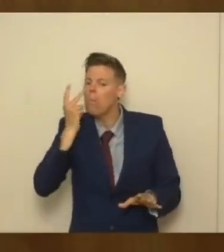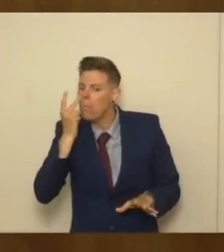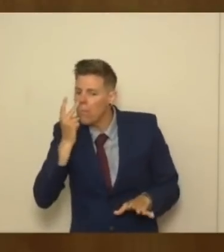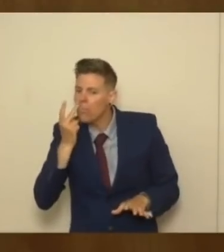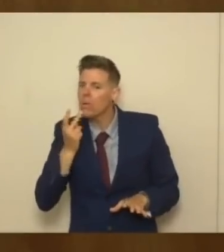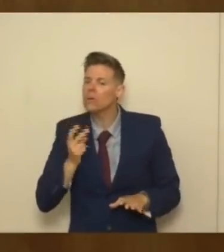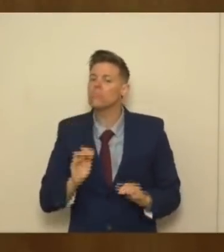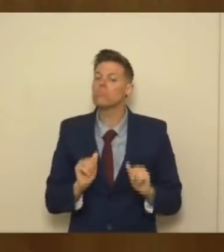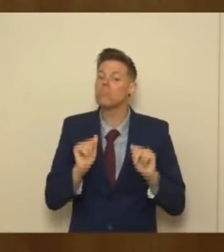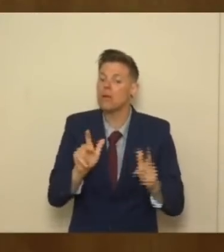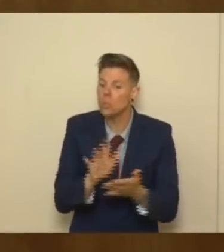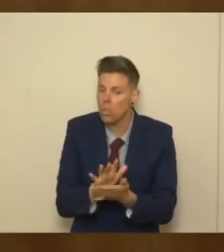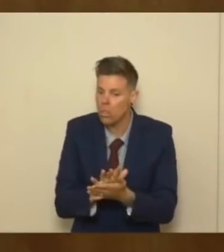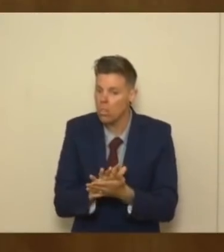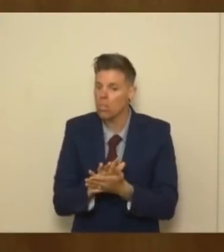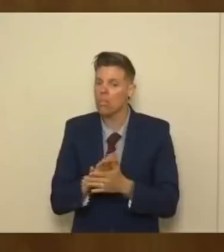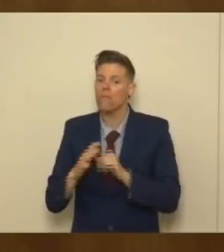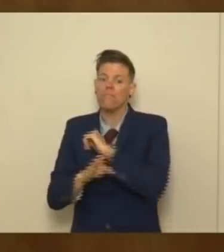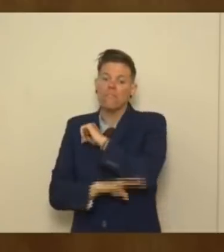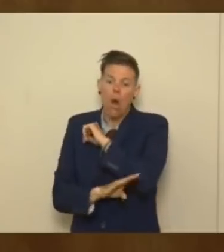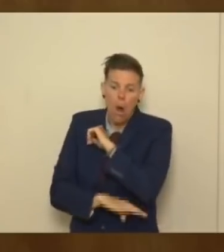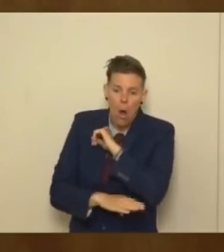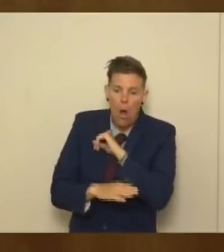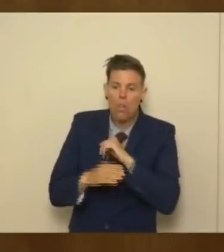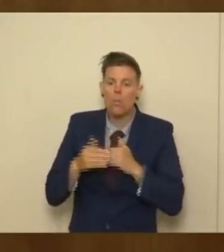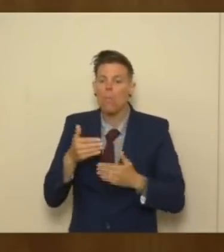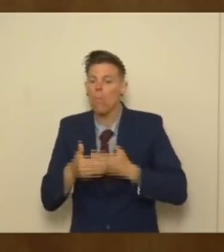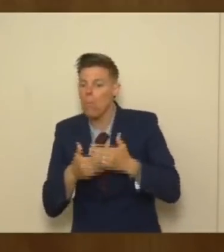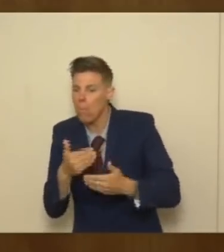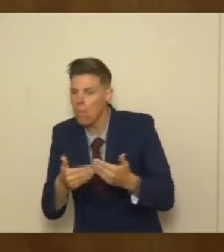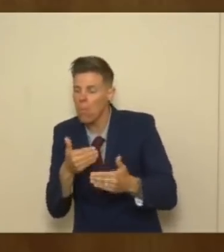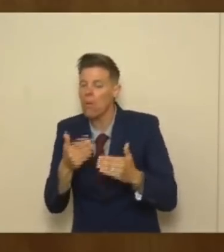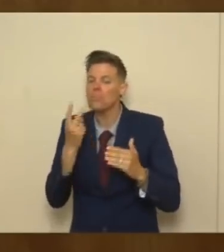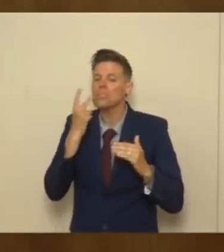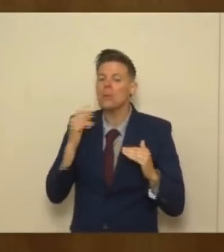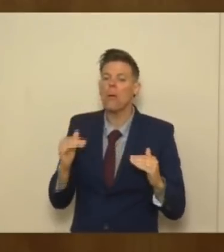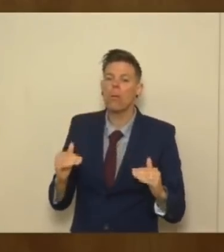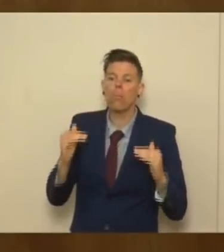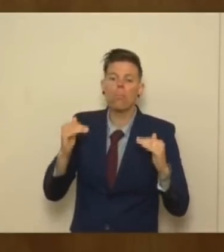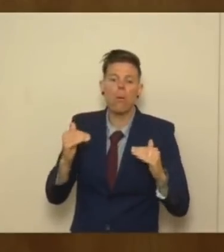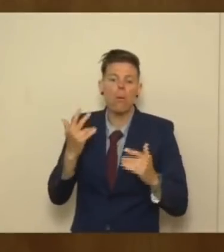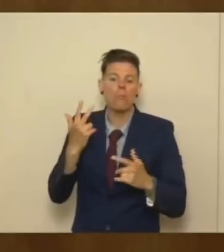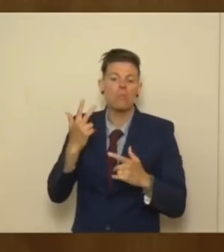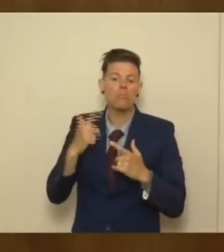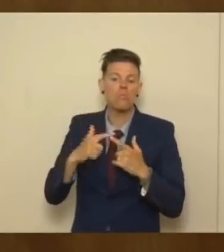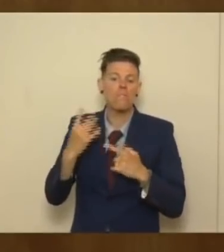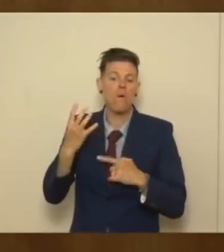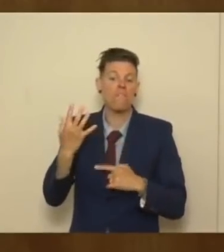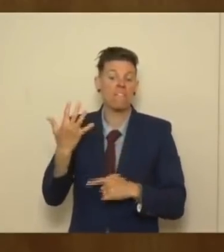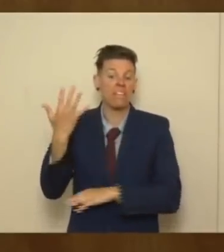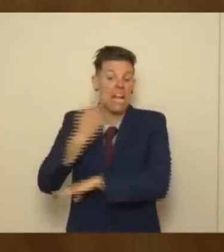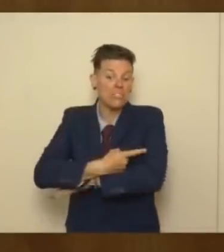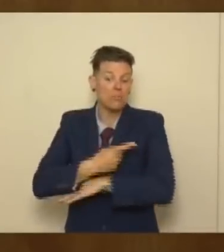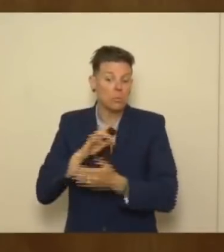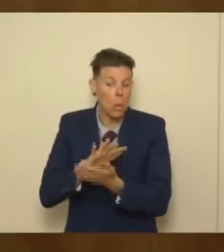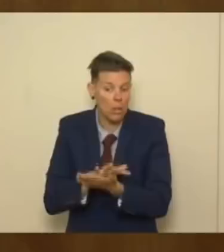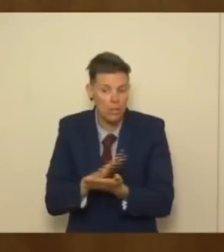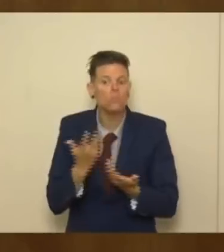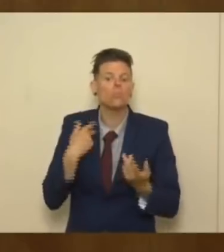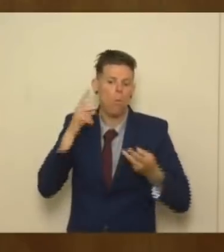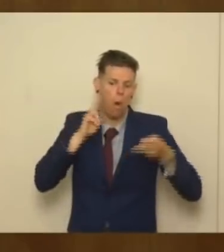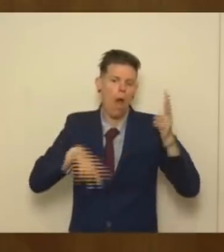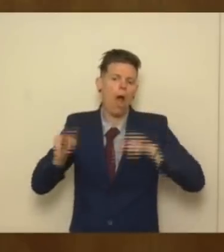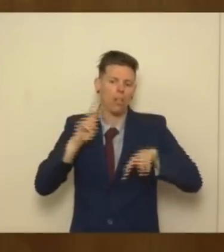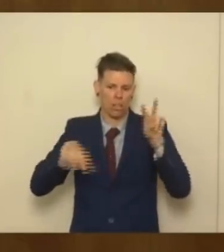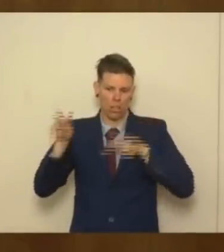week school model. So that data we haven't shared. I know that Nora would not have let me put this